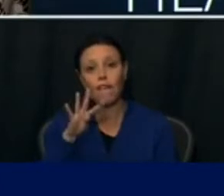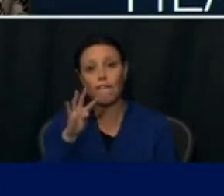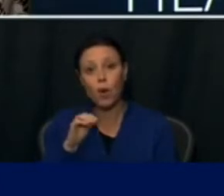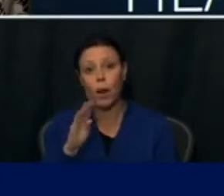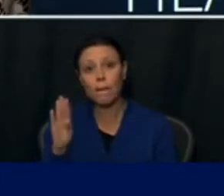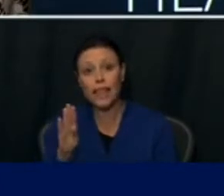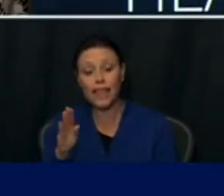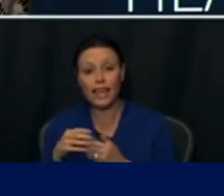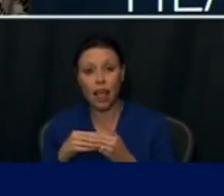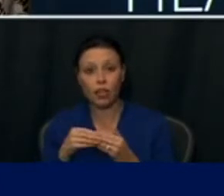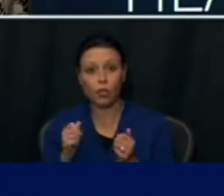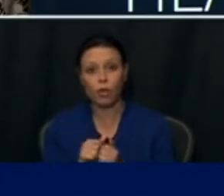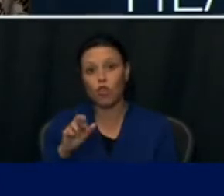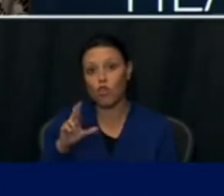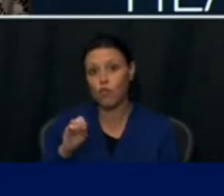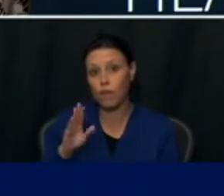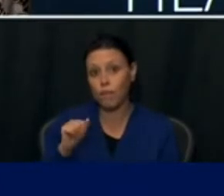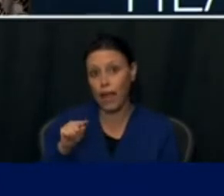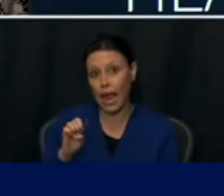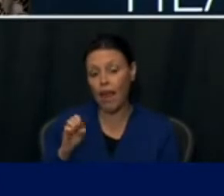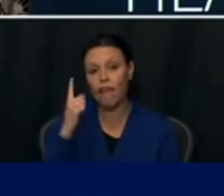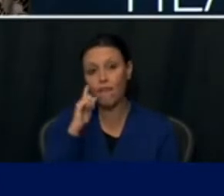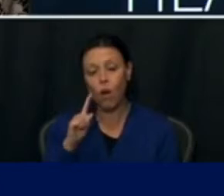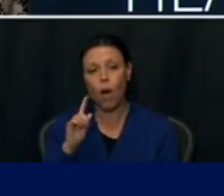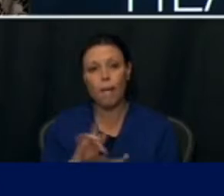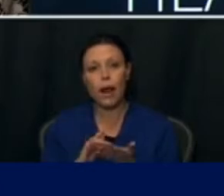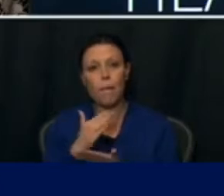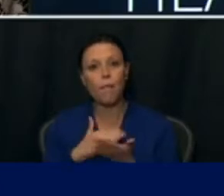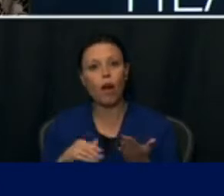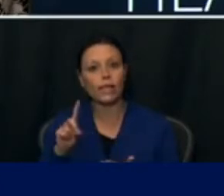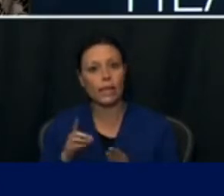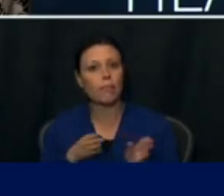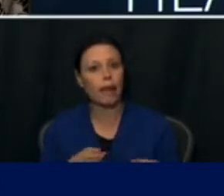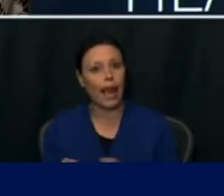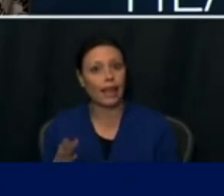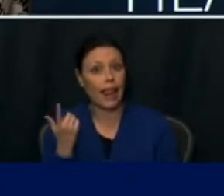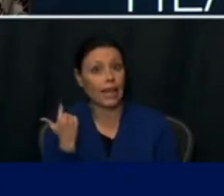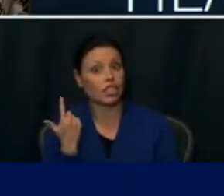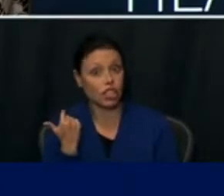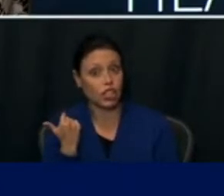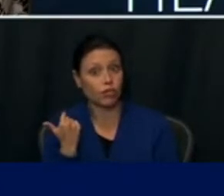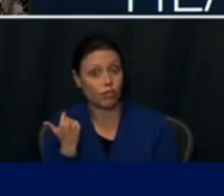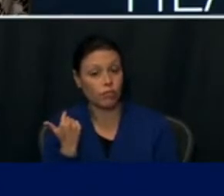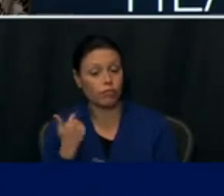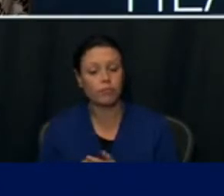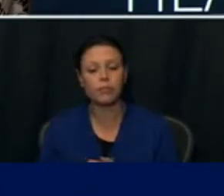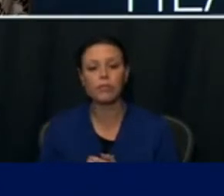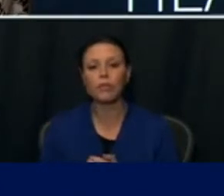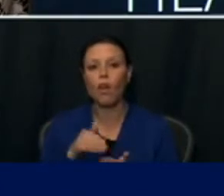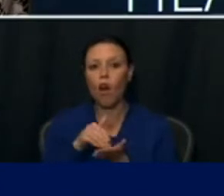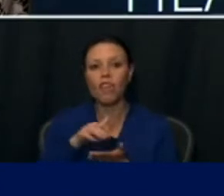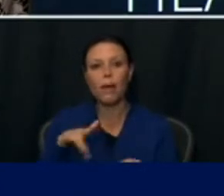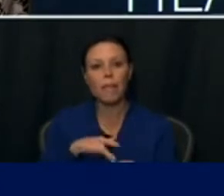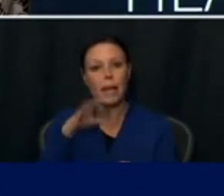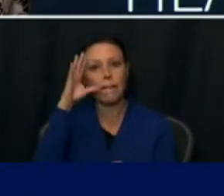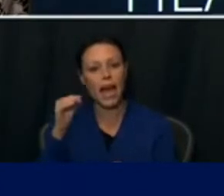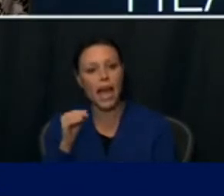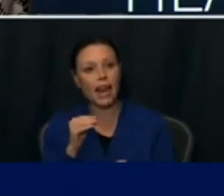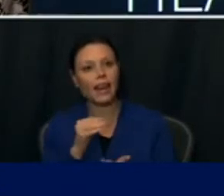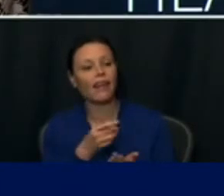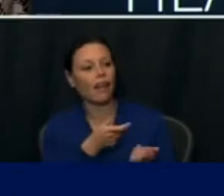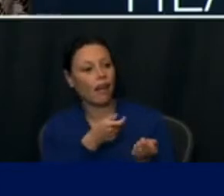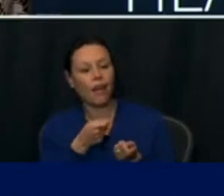billion in rebates to Medicare Part D plans last year alone yet often middlemen Stop Those